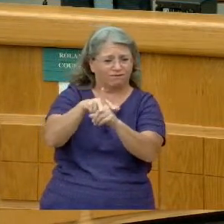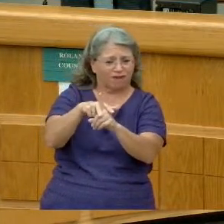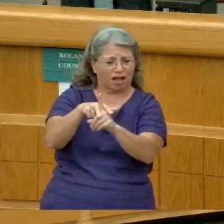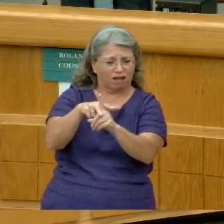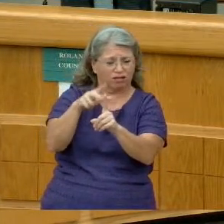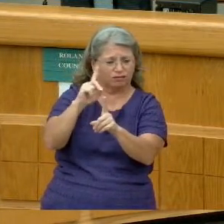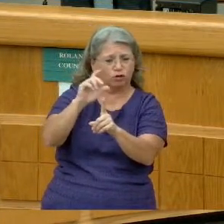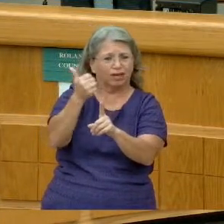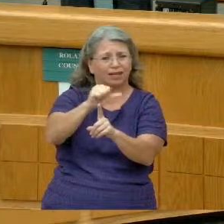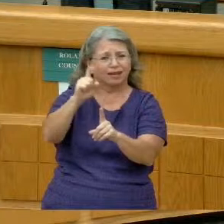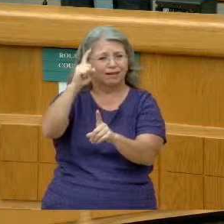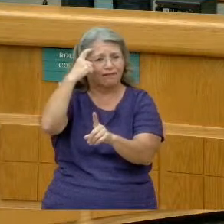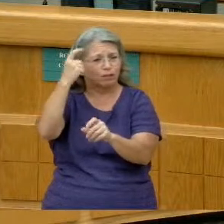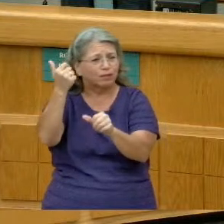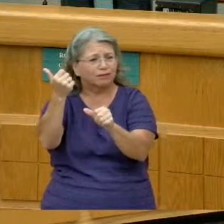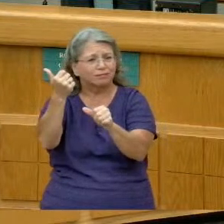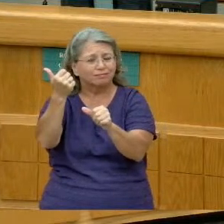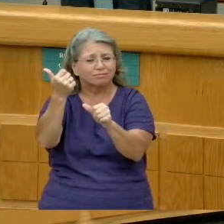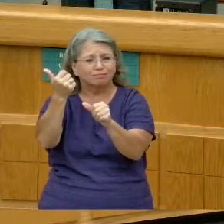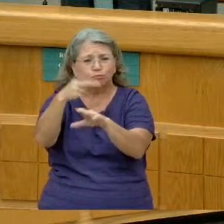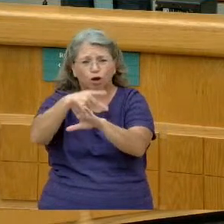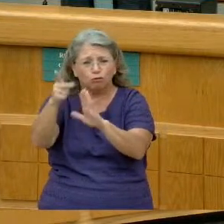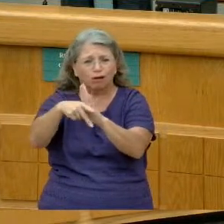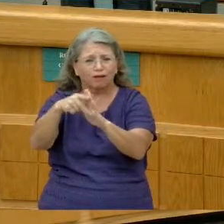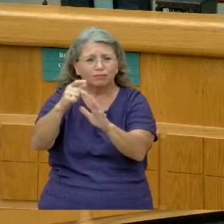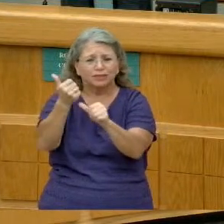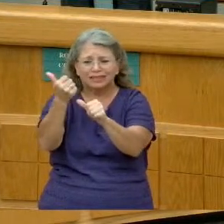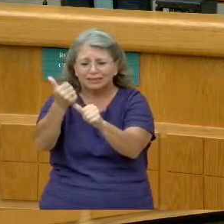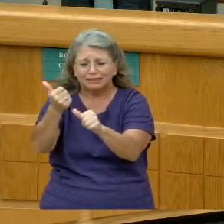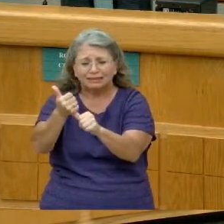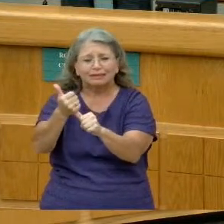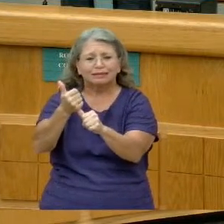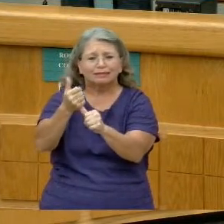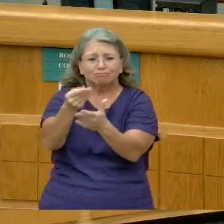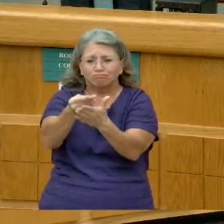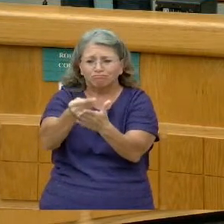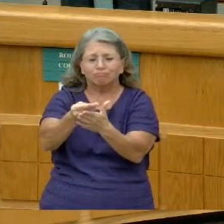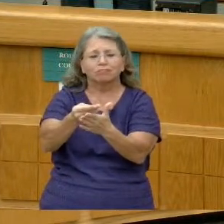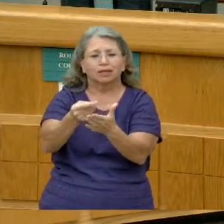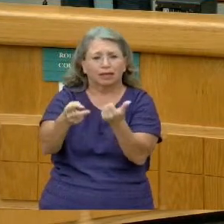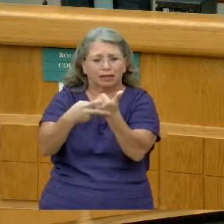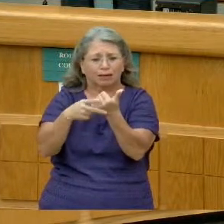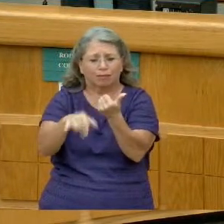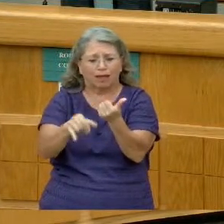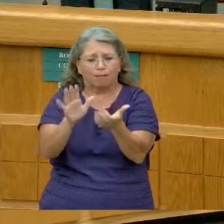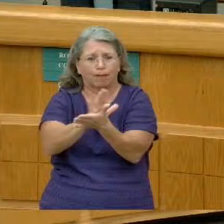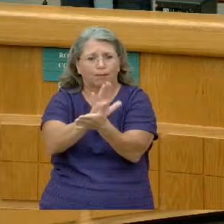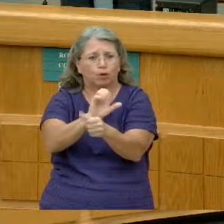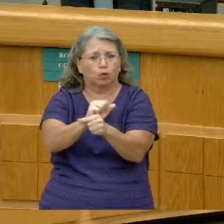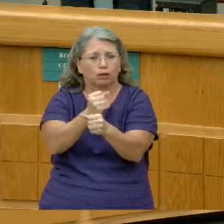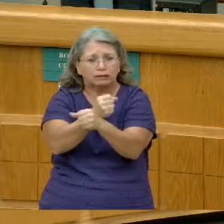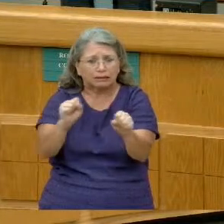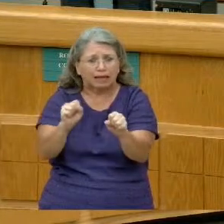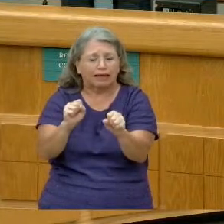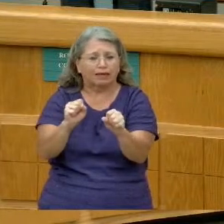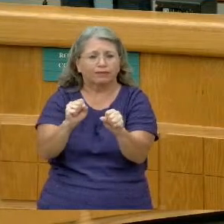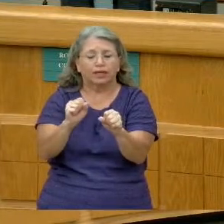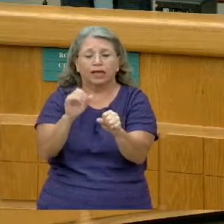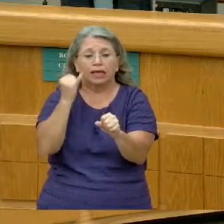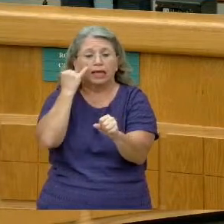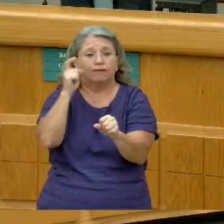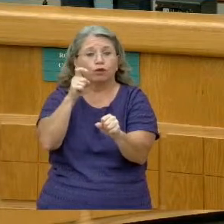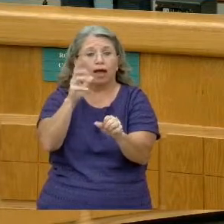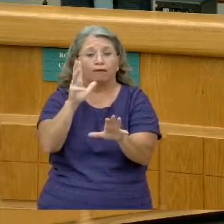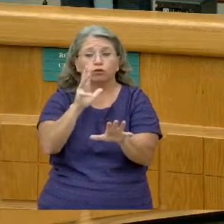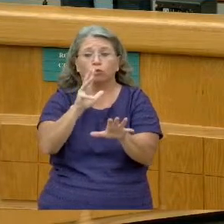that you protect those. Again, keep things that you need safe in a secure location. And if you have to